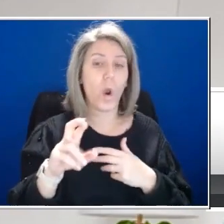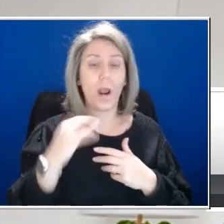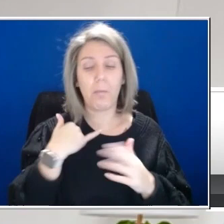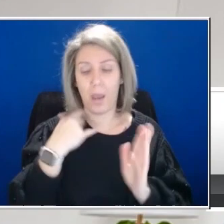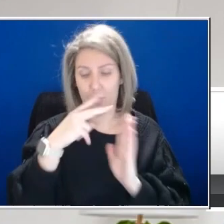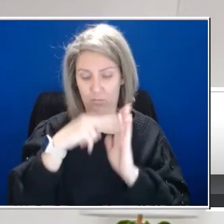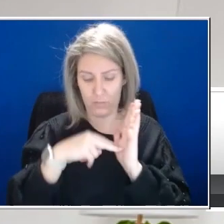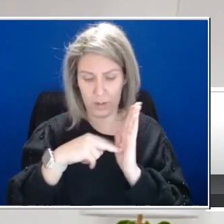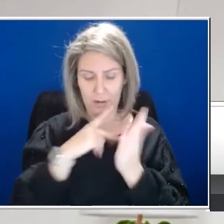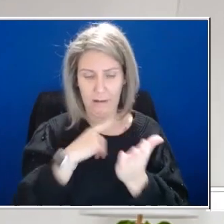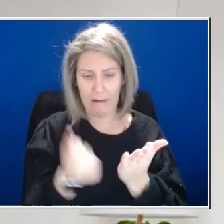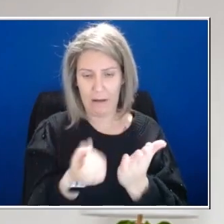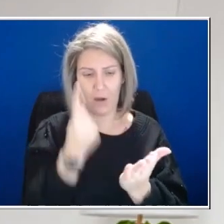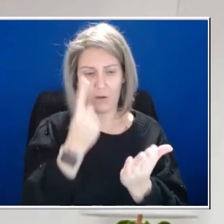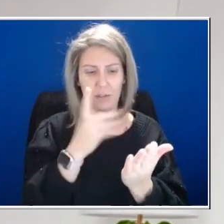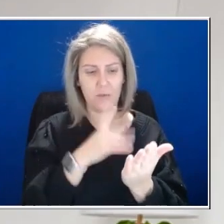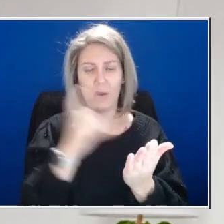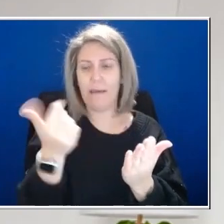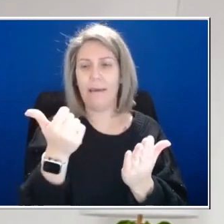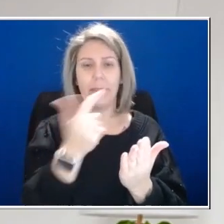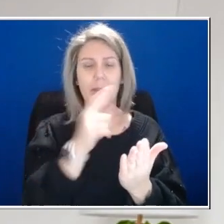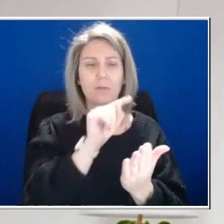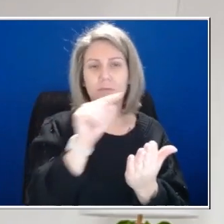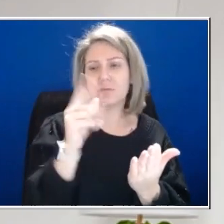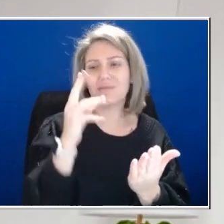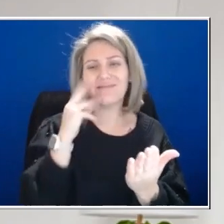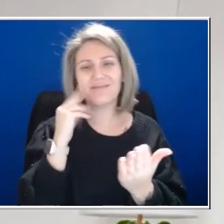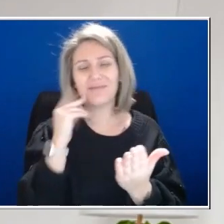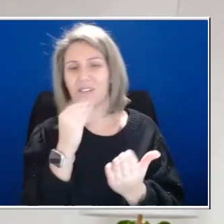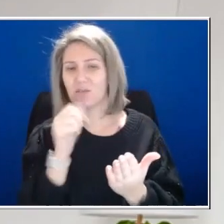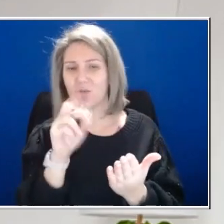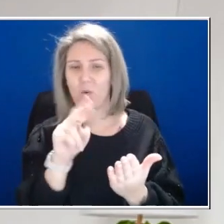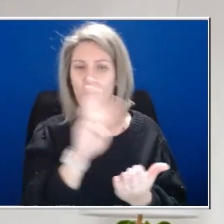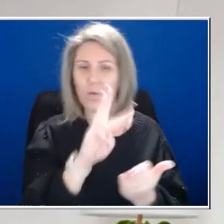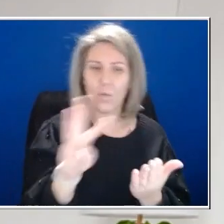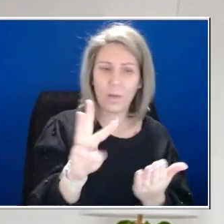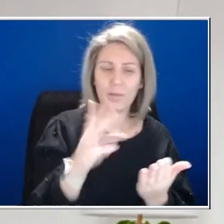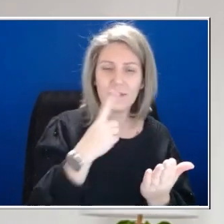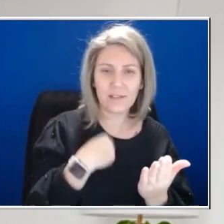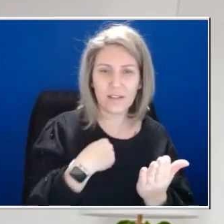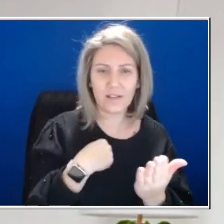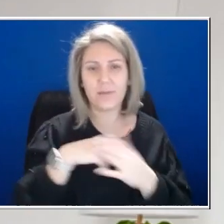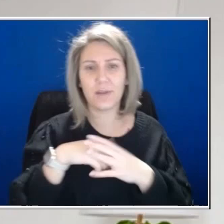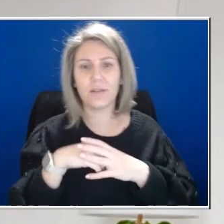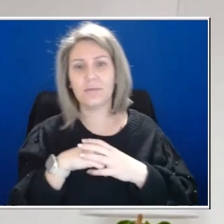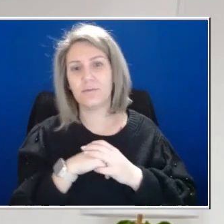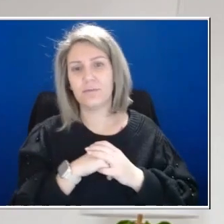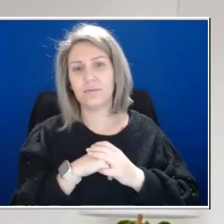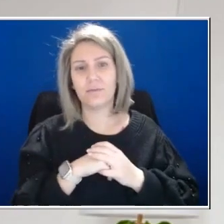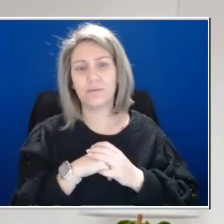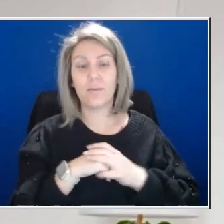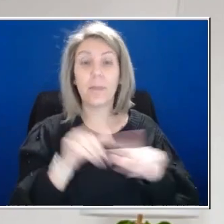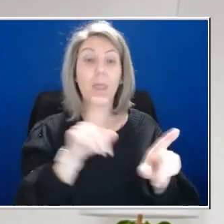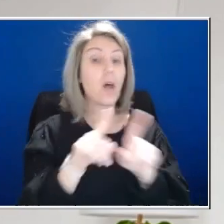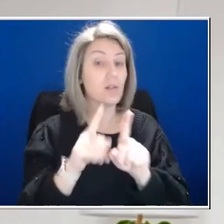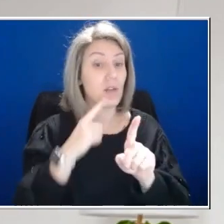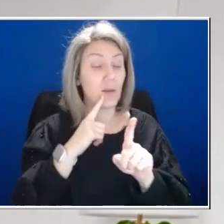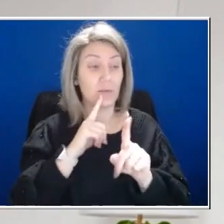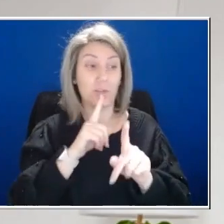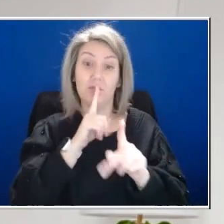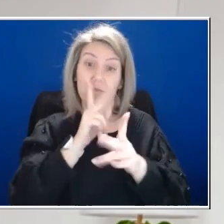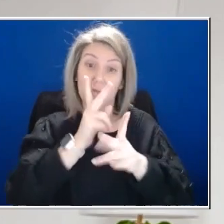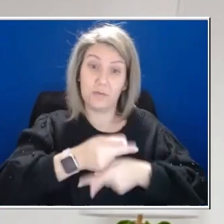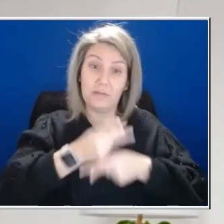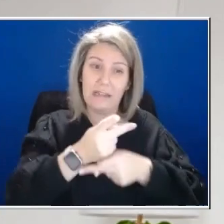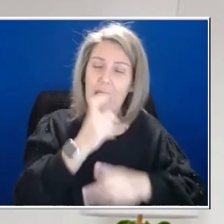to understand what others are going through or what this website is telling me? And I was also very cautious not to just click